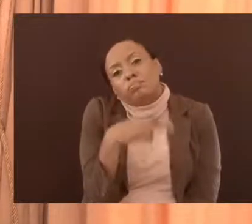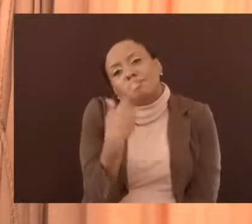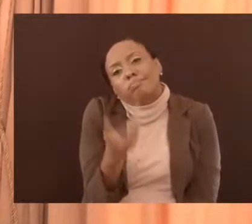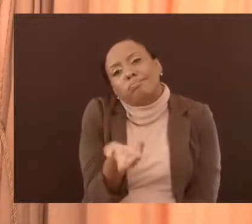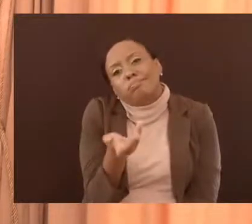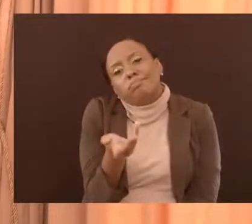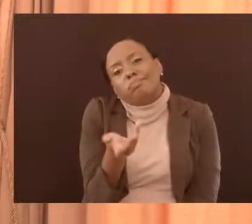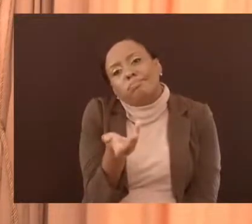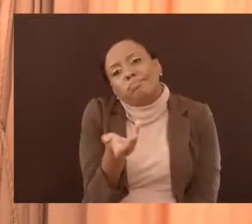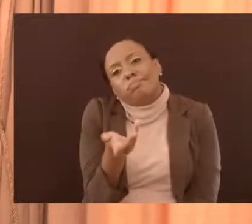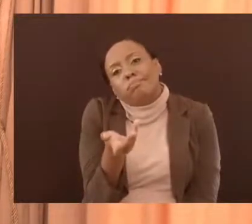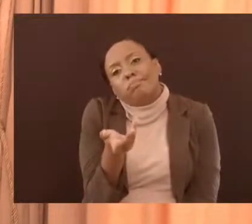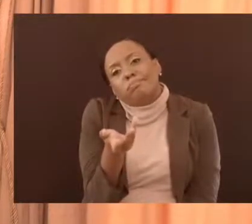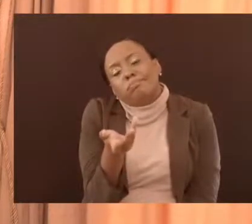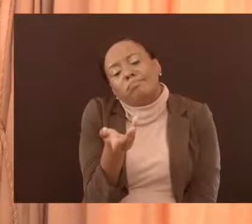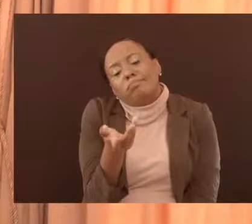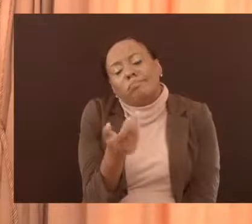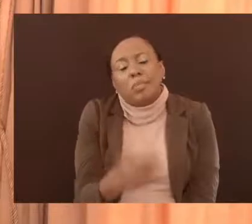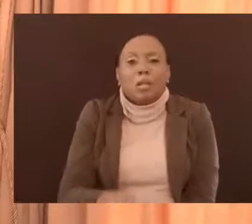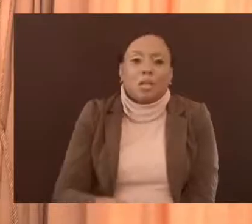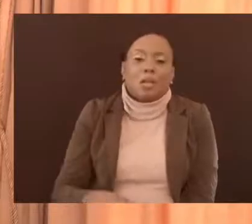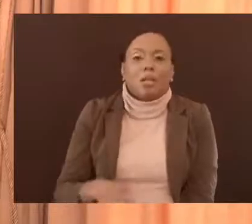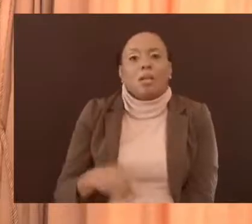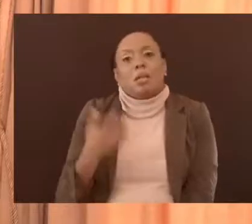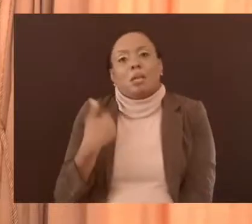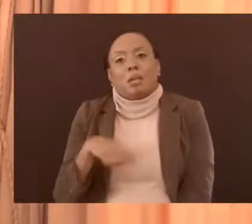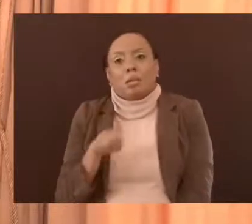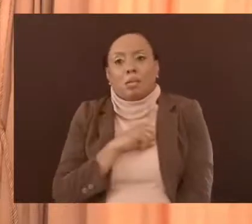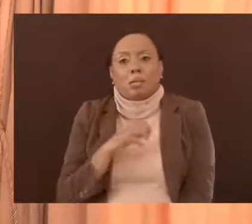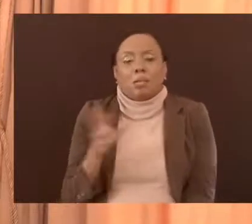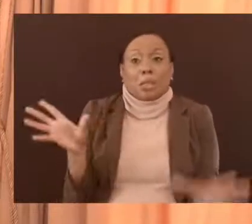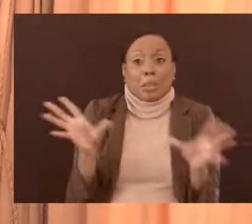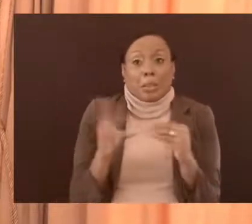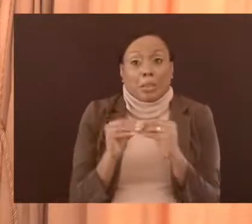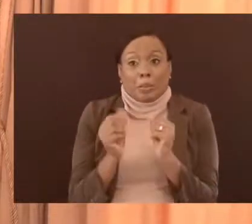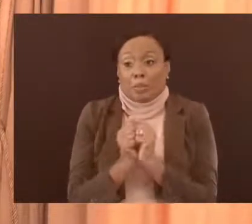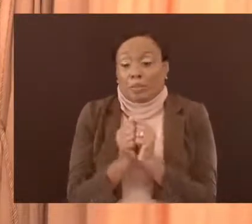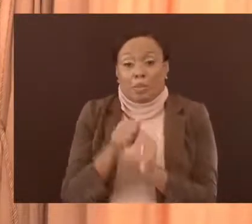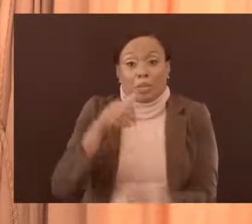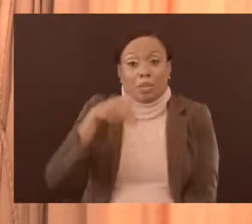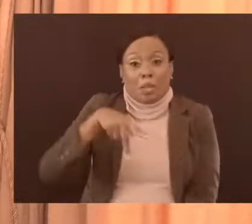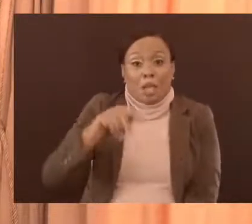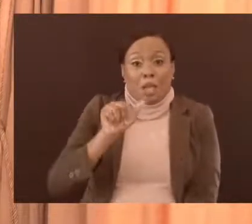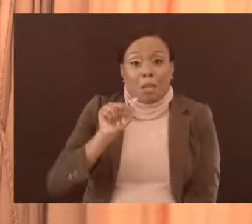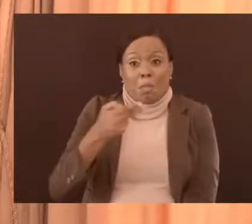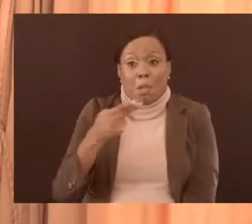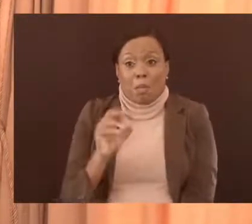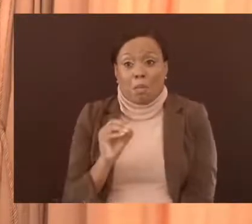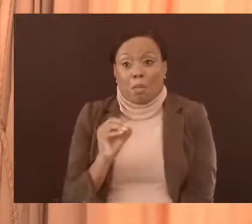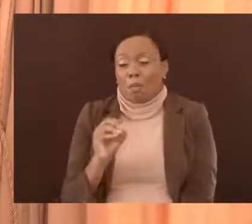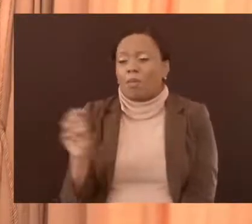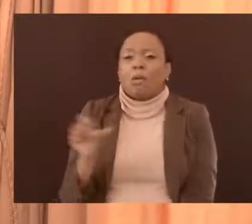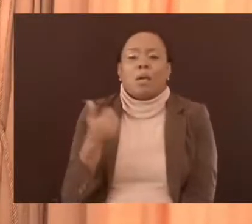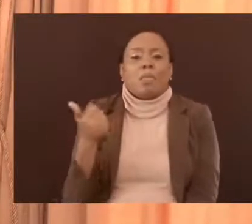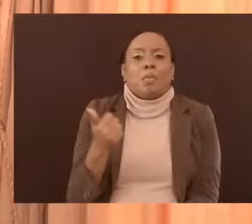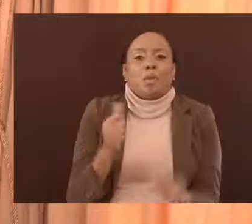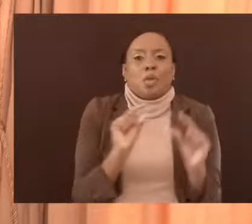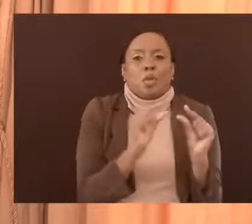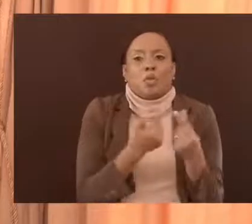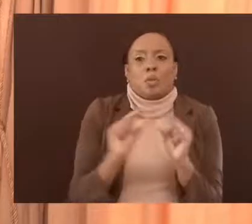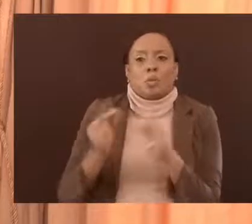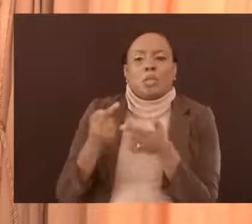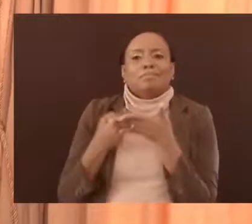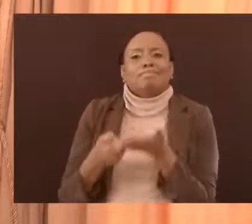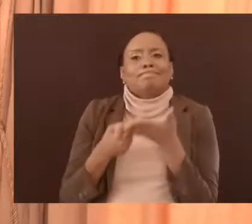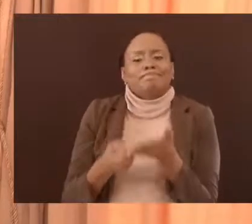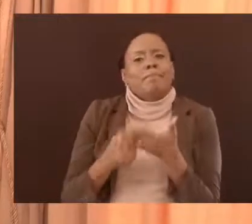meeting with members of the PAHO and also other organizations to discuss